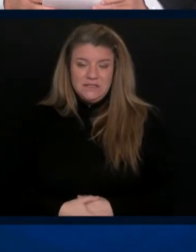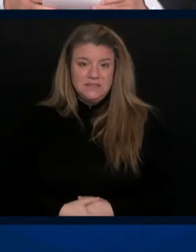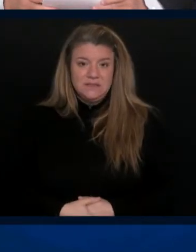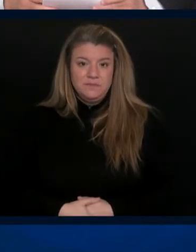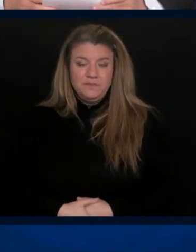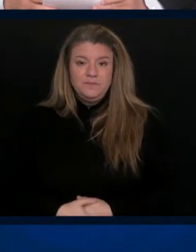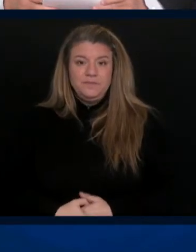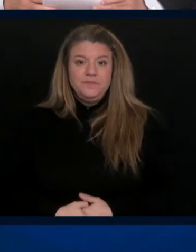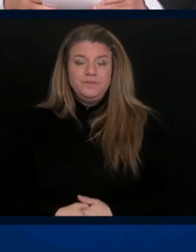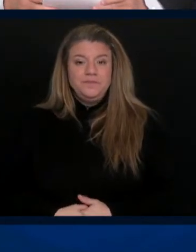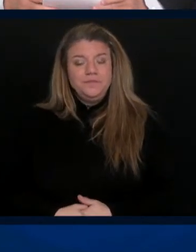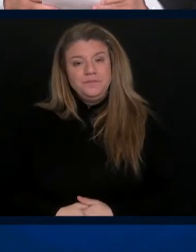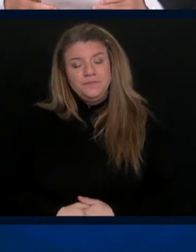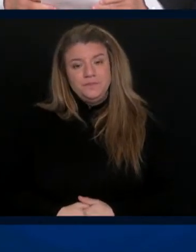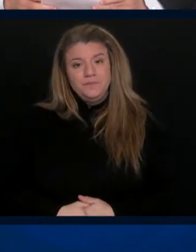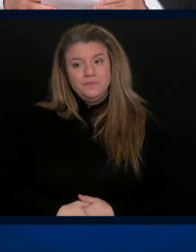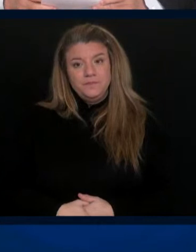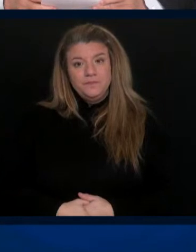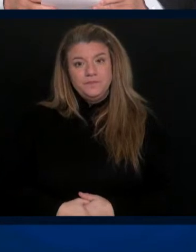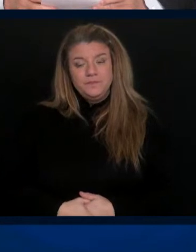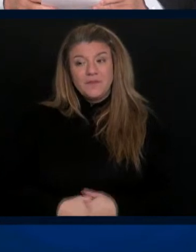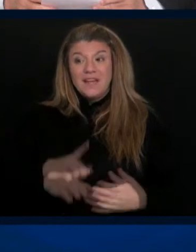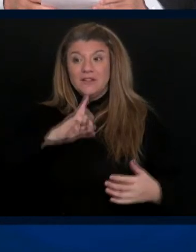And there's